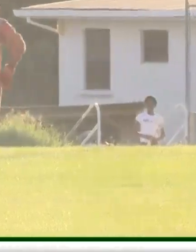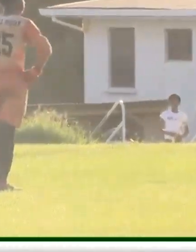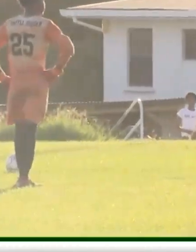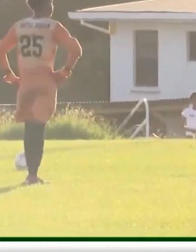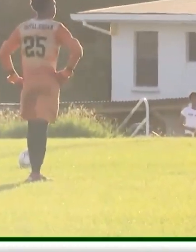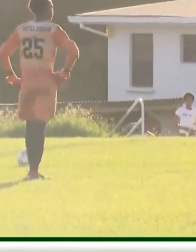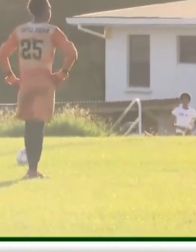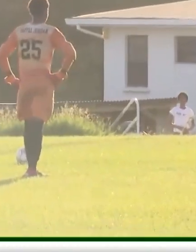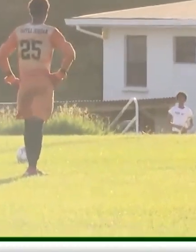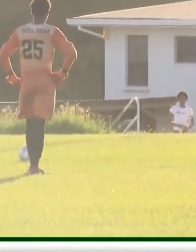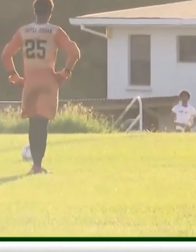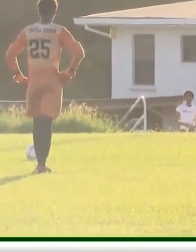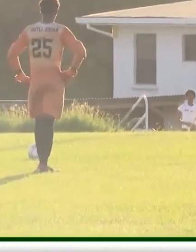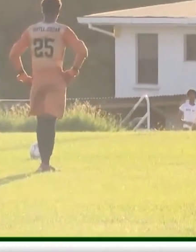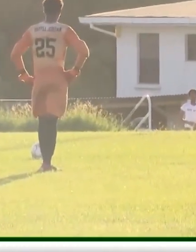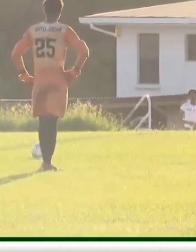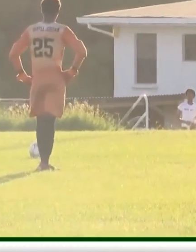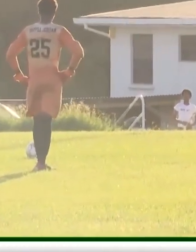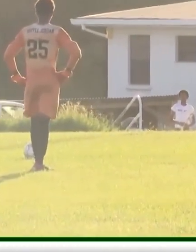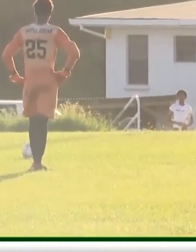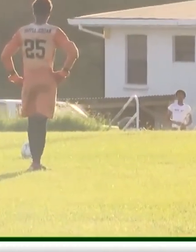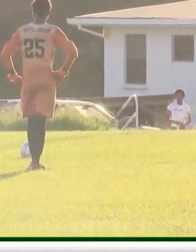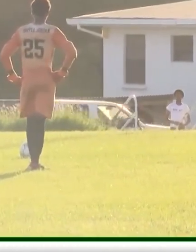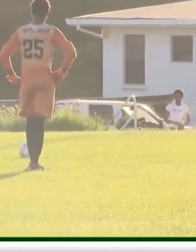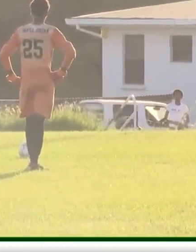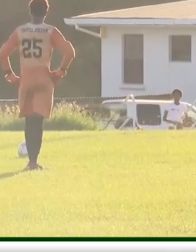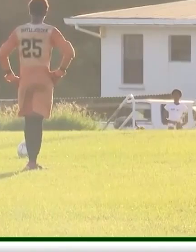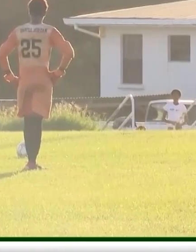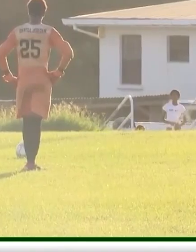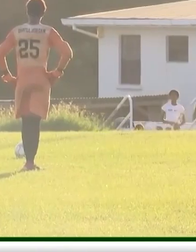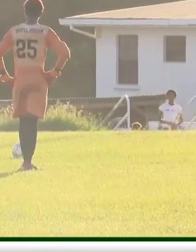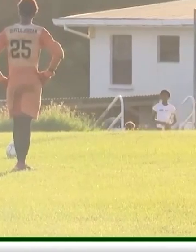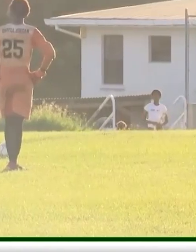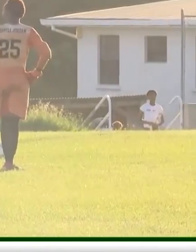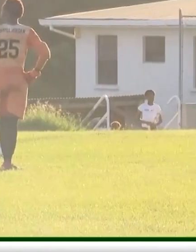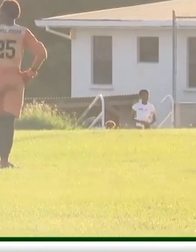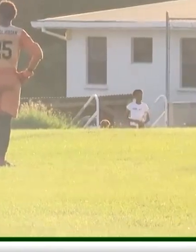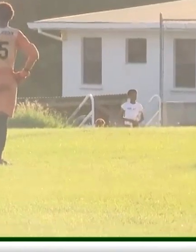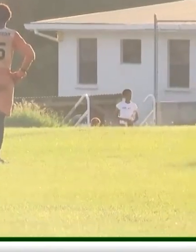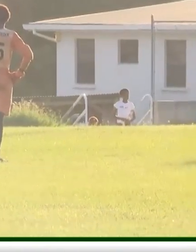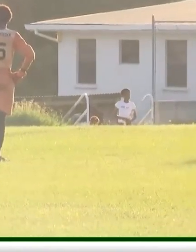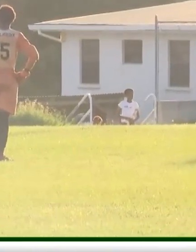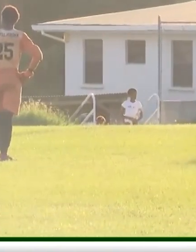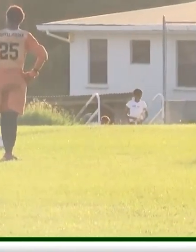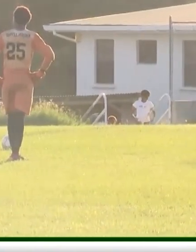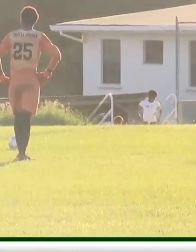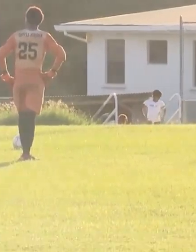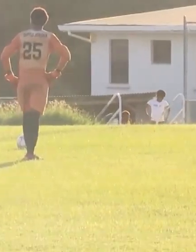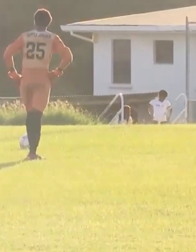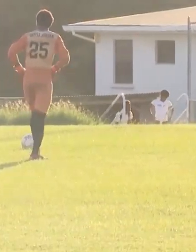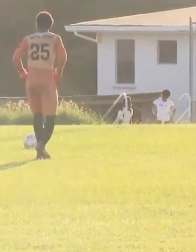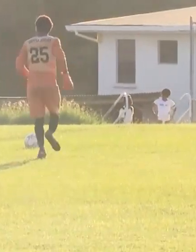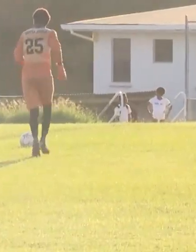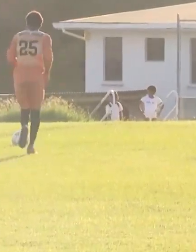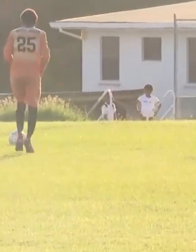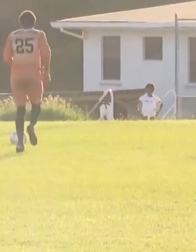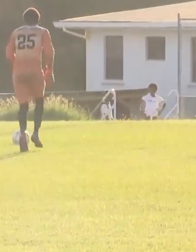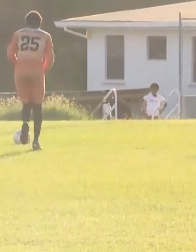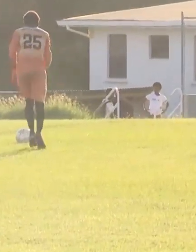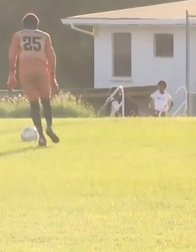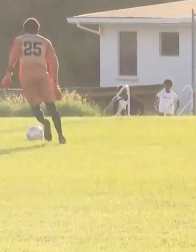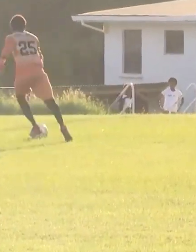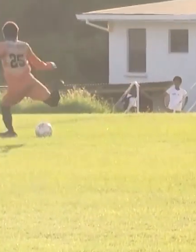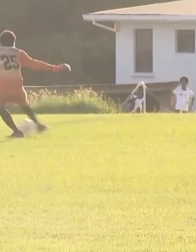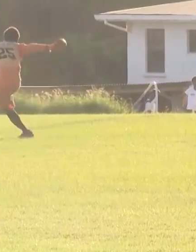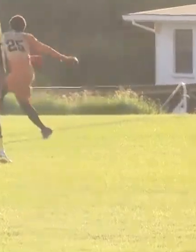Second half action and Christchurch Foundation already with a 2-goal advantage, but Darrow Jordan here with the golden opportunity to half the